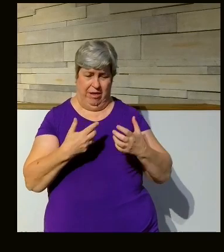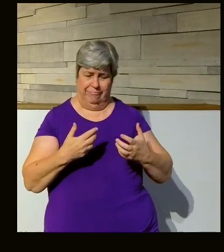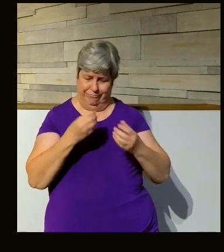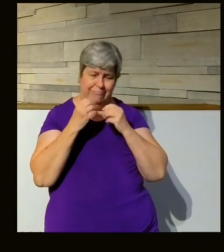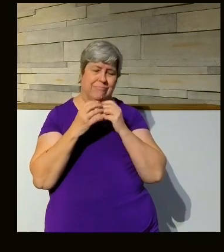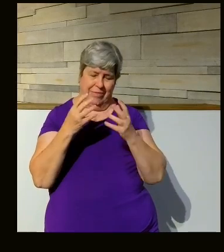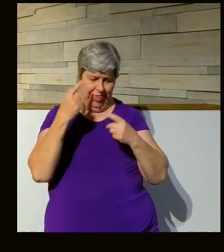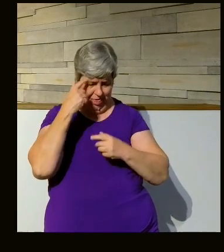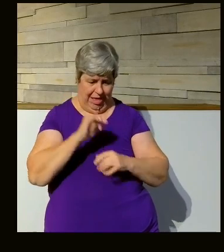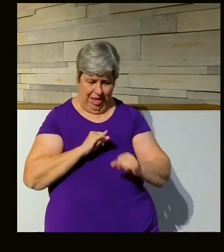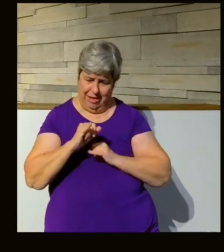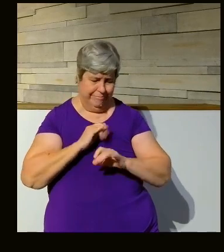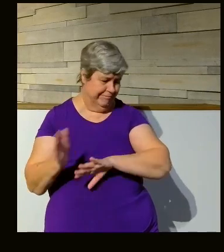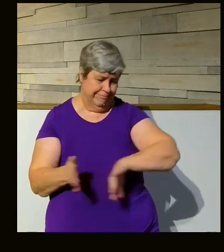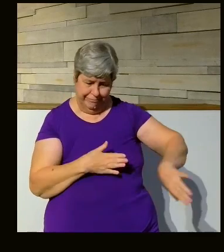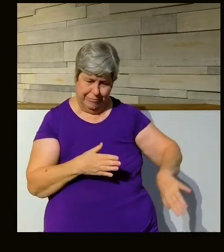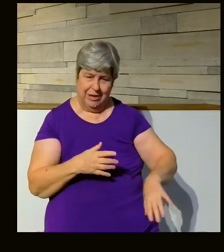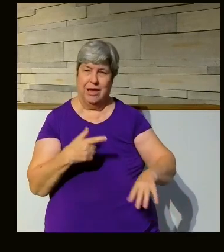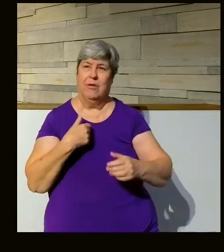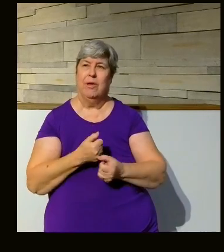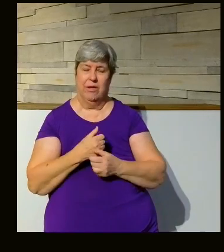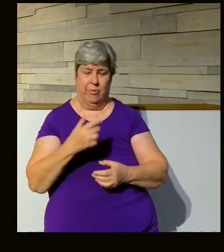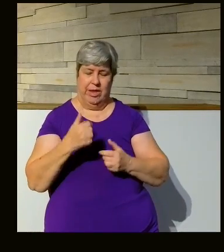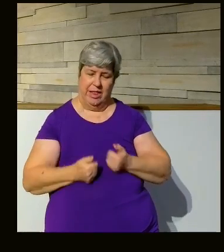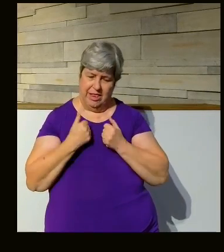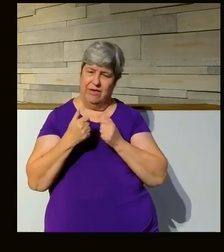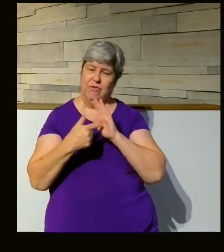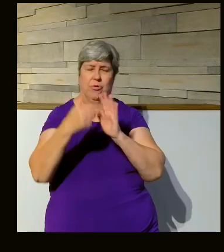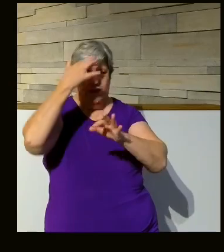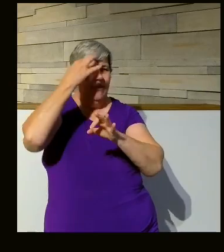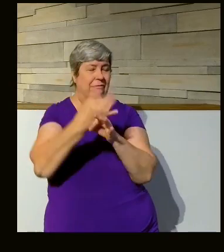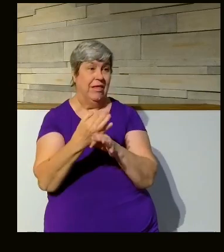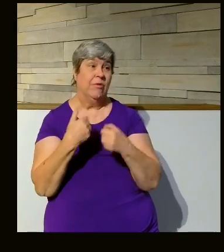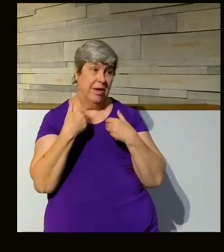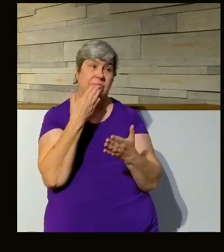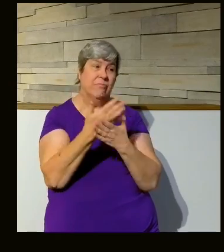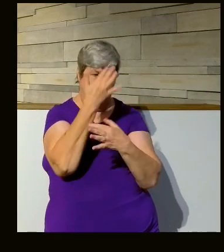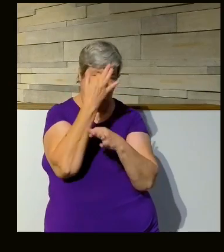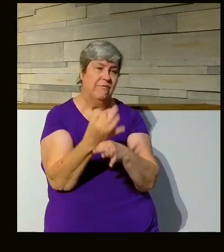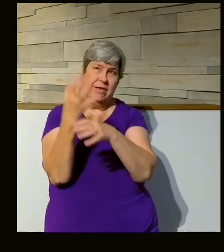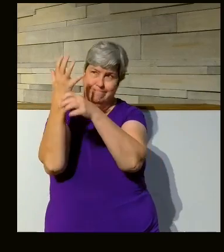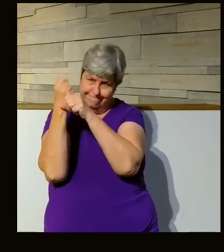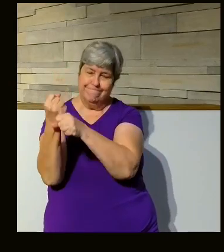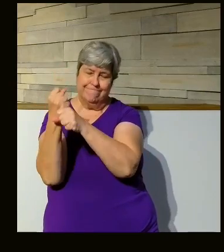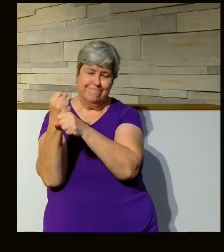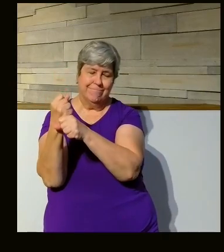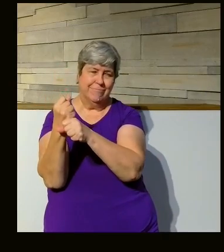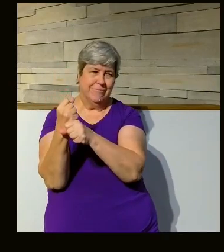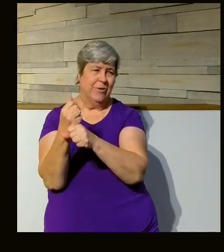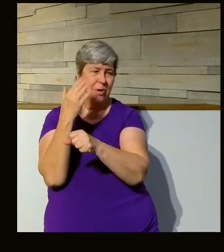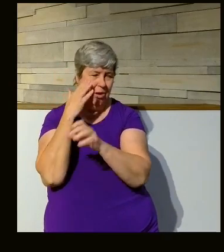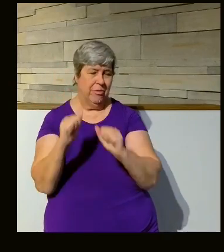love. That is the three ways. All right, we live out the faith. Folks, we have a good faith. Christianity is a solid